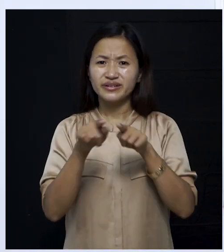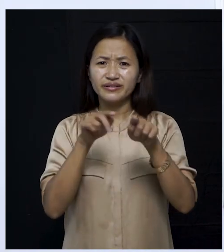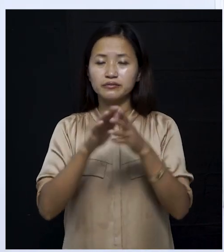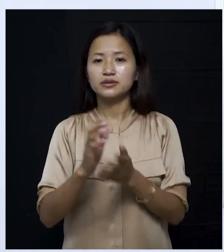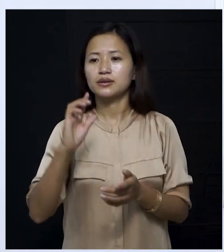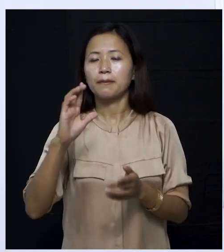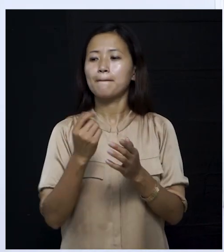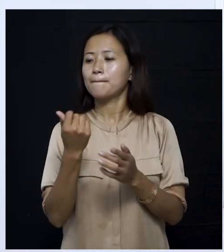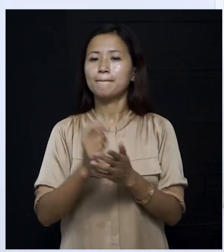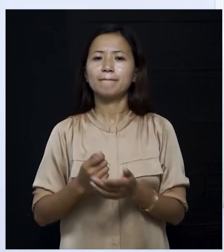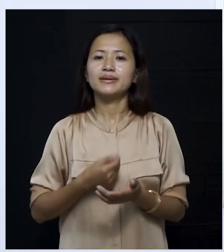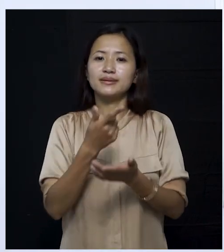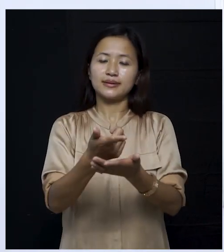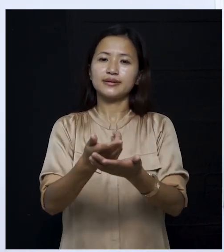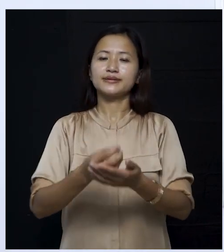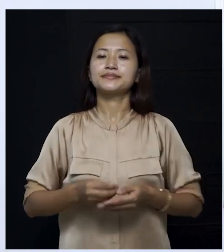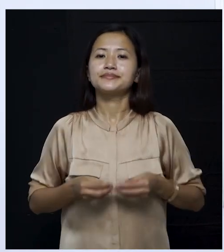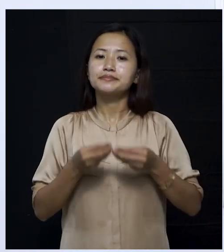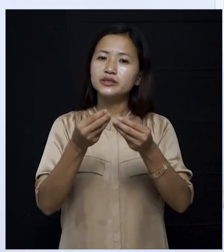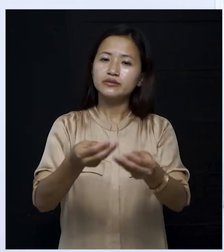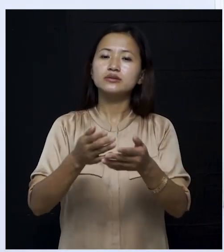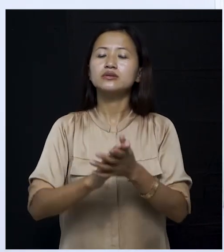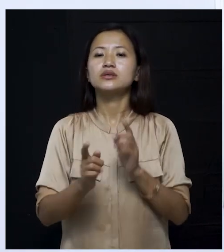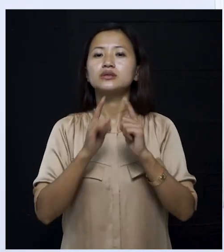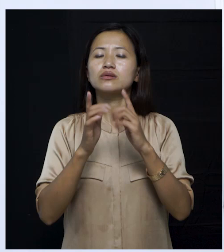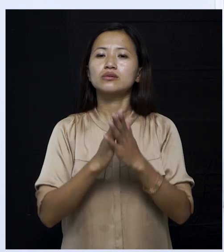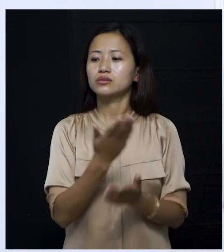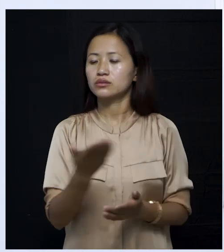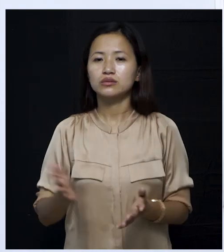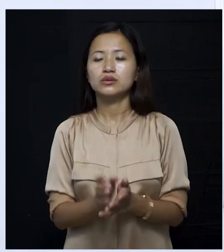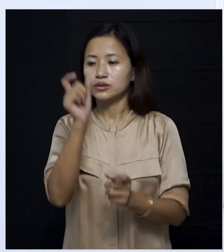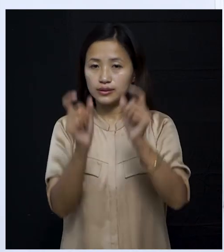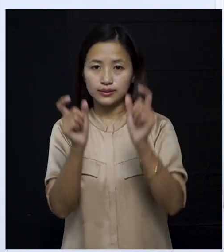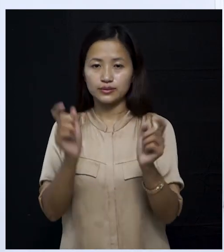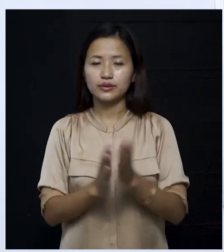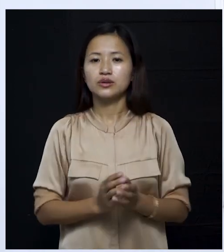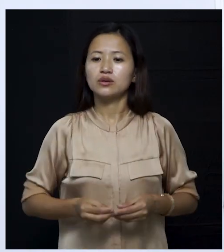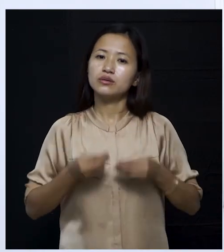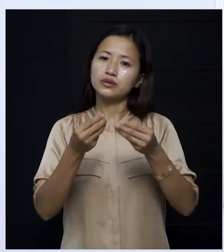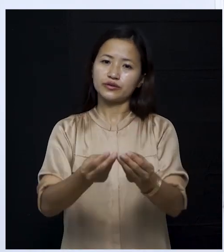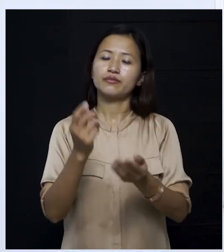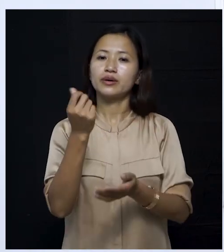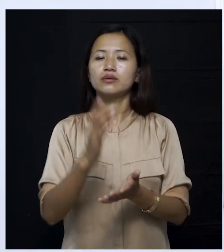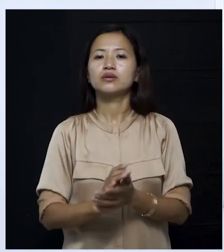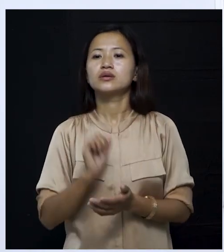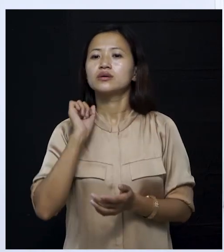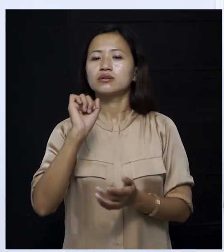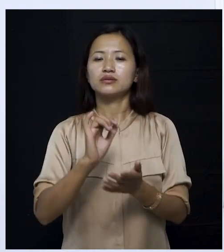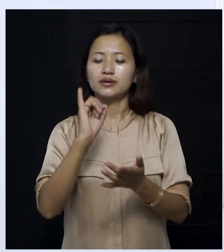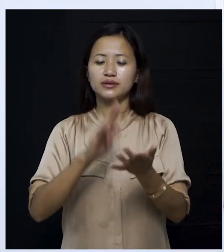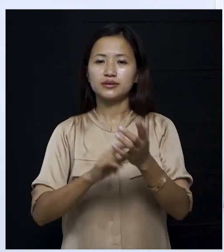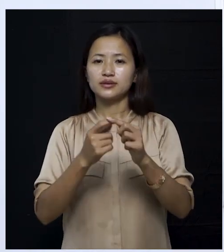money lenders. Okay, money lenders. Money lenders, we are talking about those people who lends money on